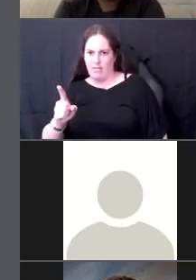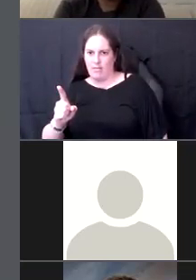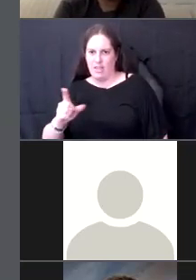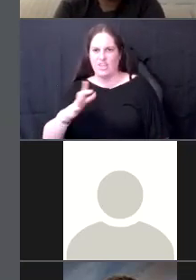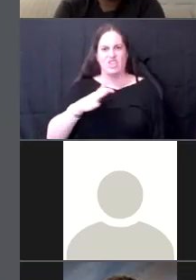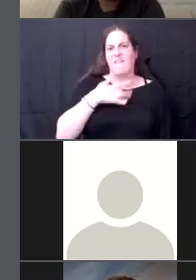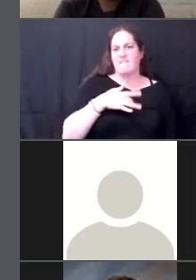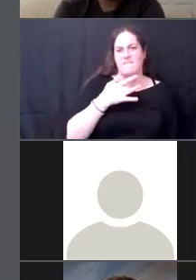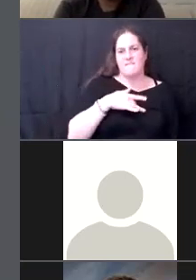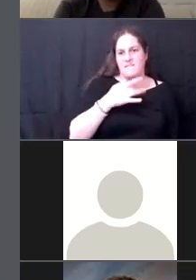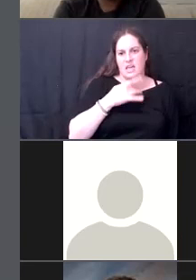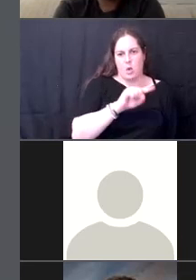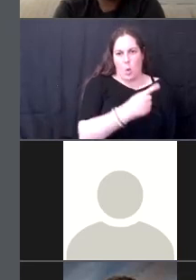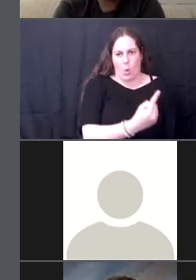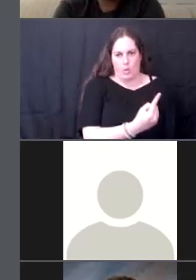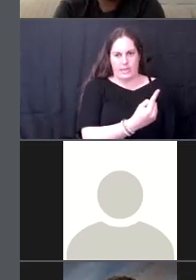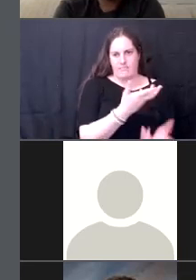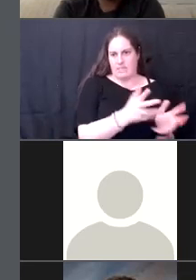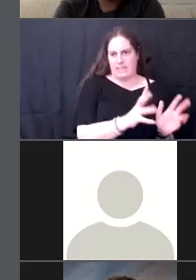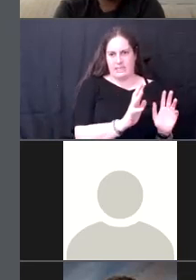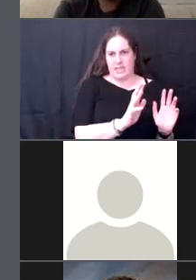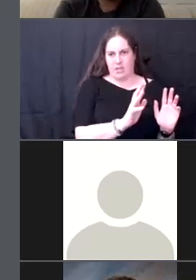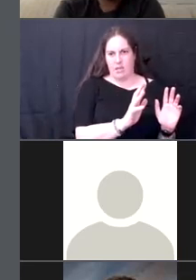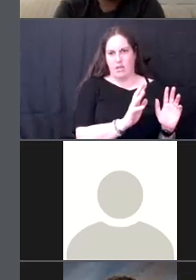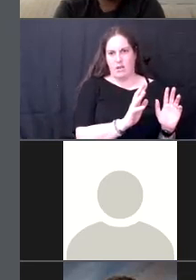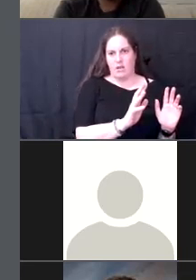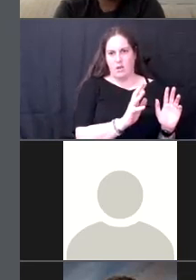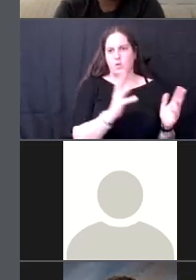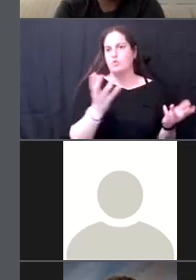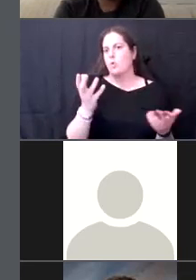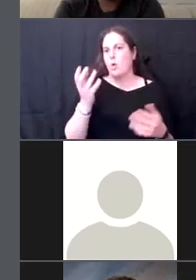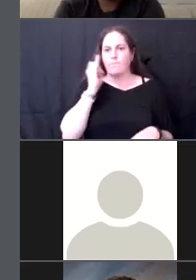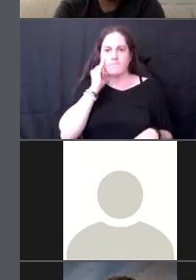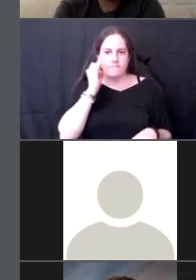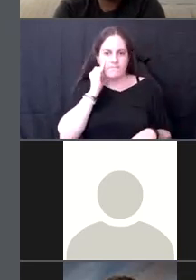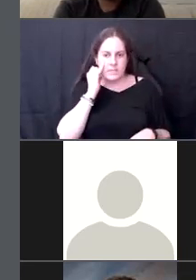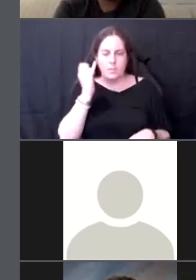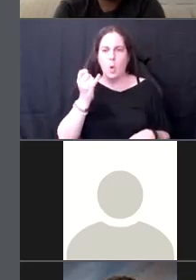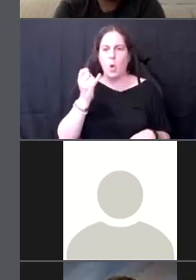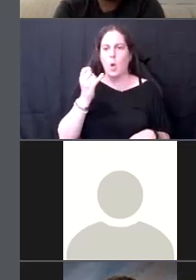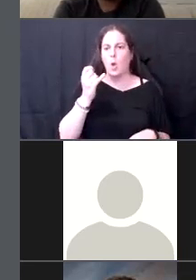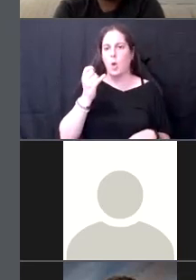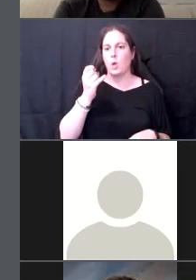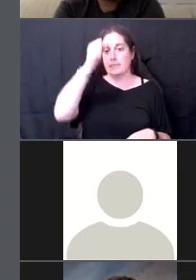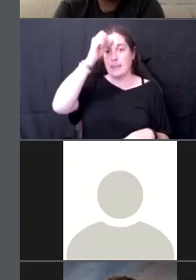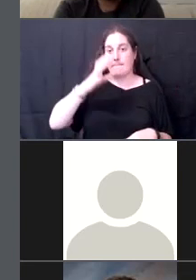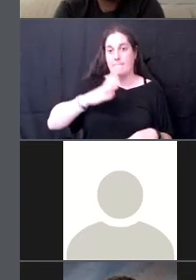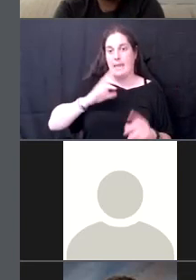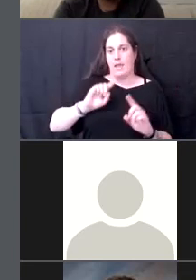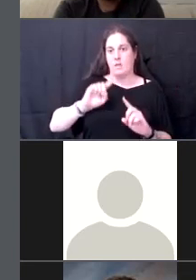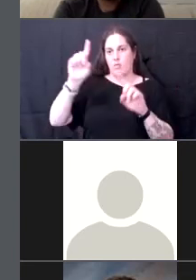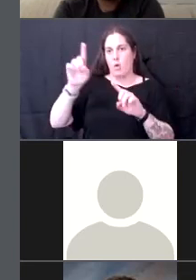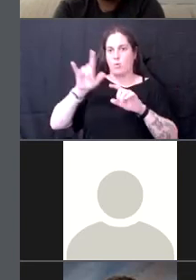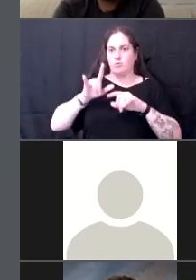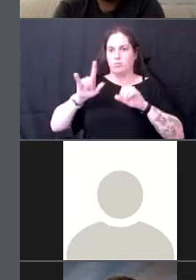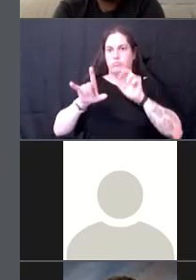Okay? So when an astronaut is in a spacecraft and